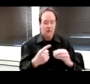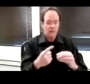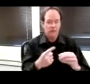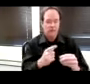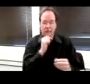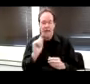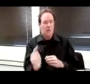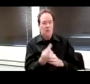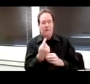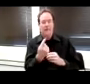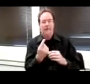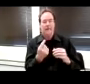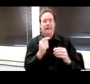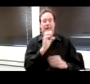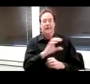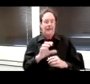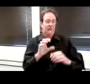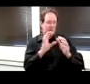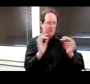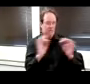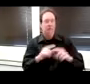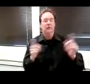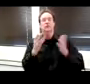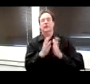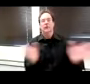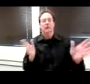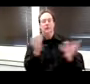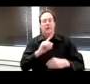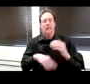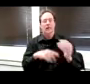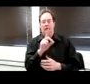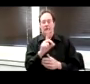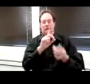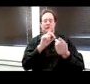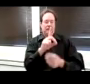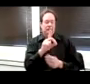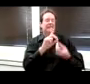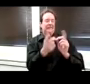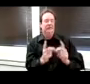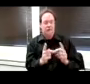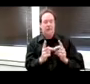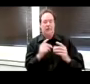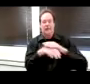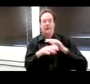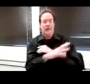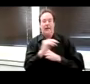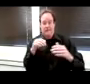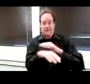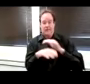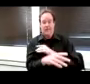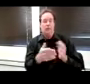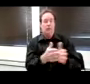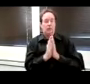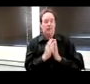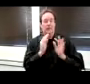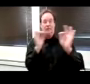captioning, but also general information about digital accessibility. And the accessibility request form is